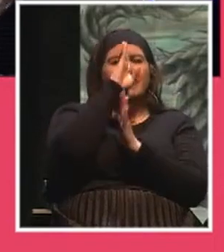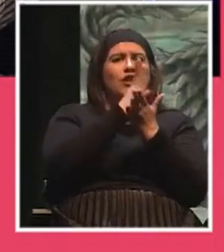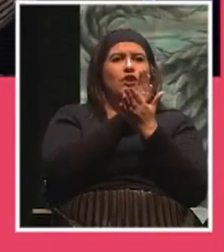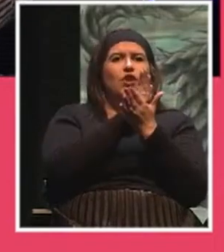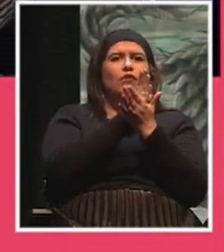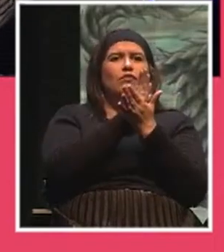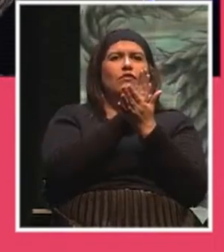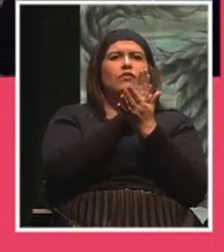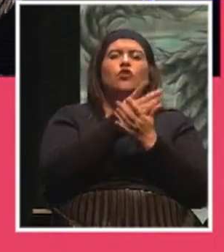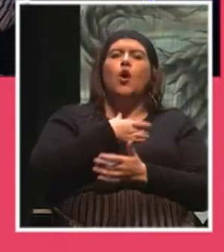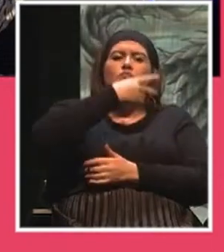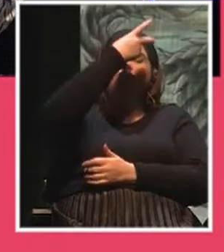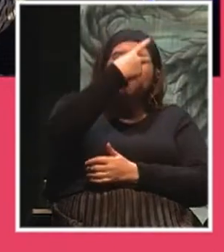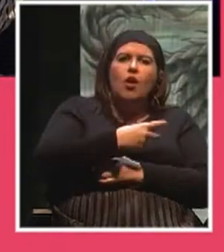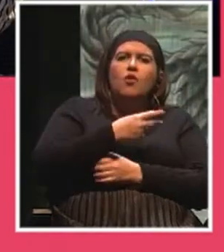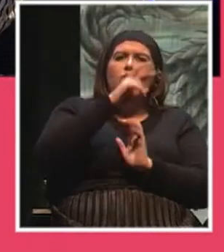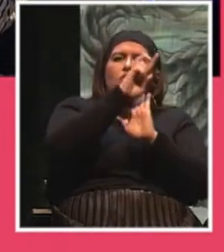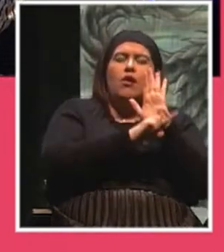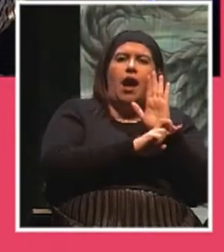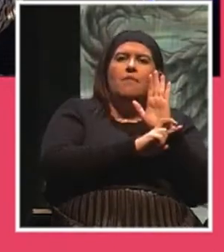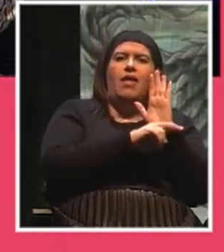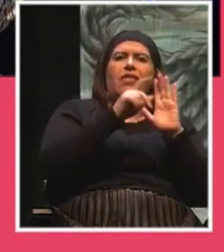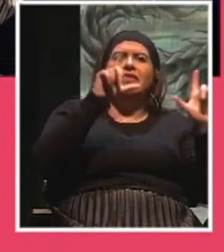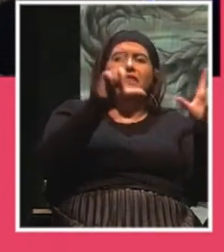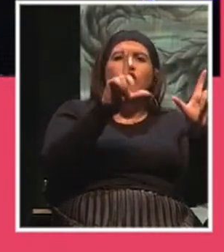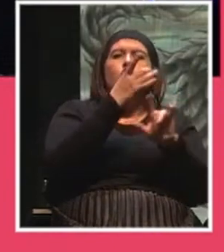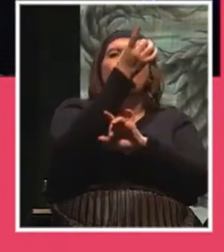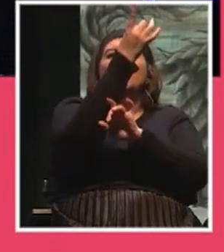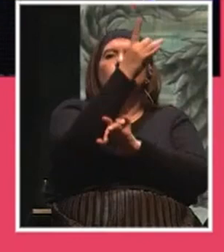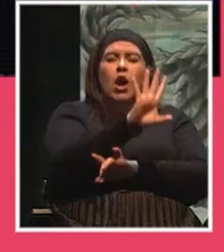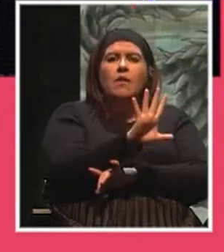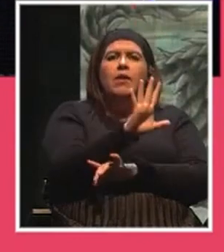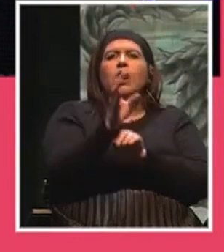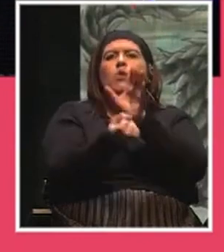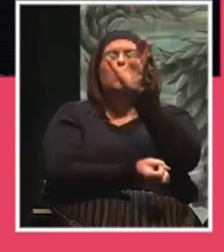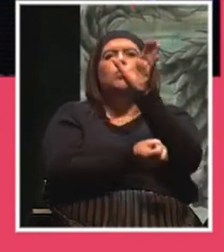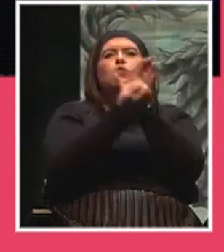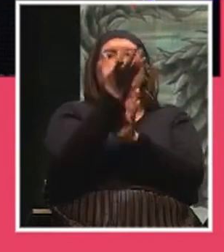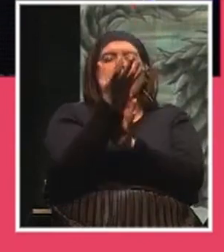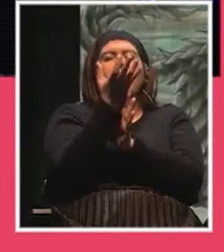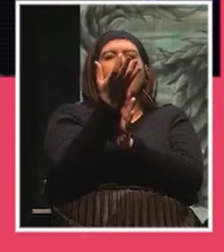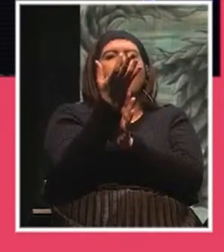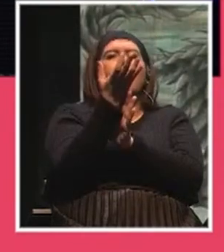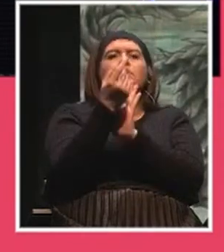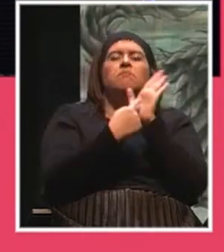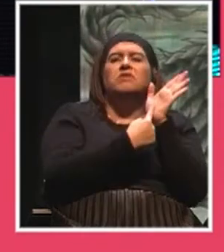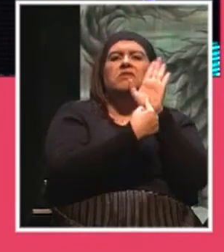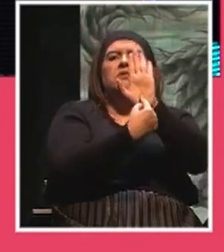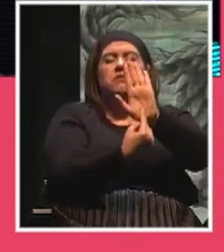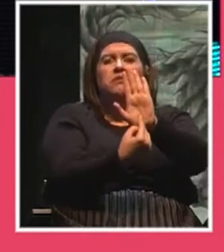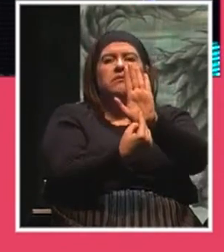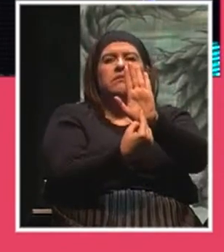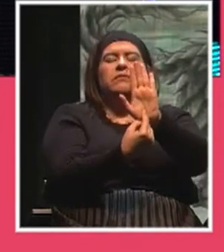not just show reruns of network television shows and show other documentaries and shows. We're going